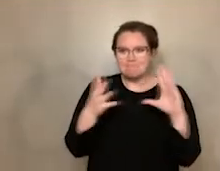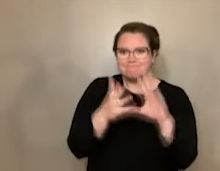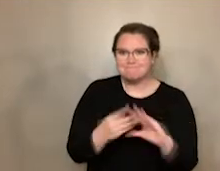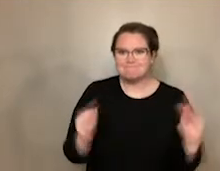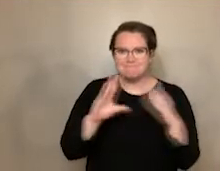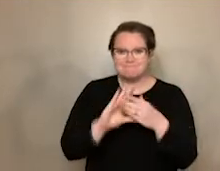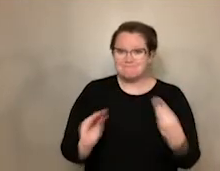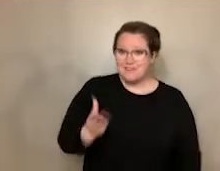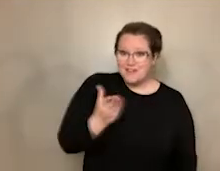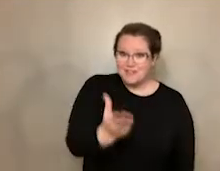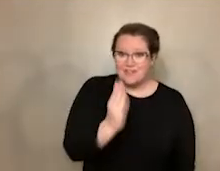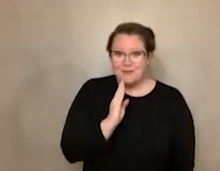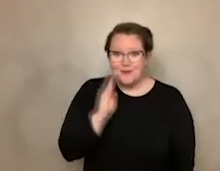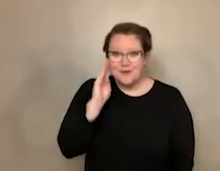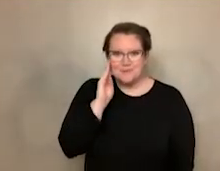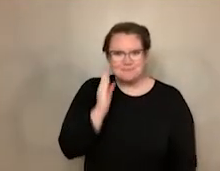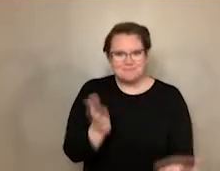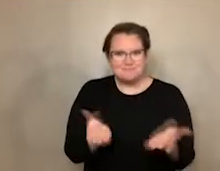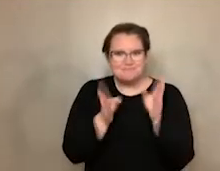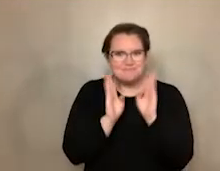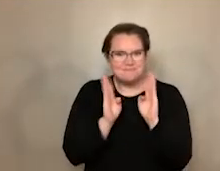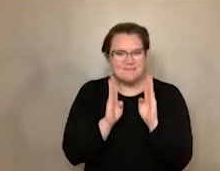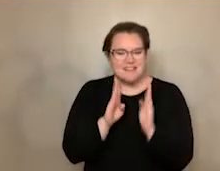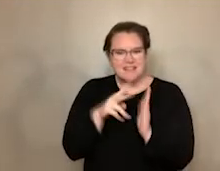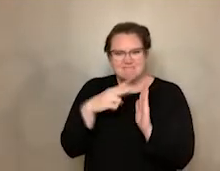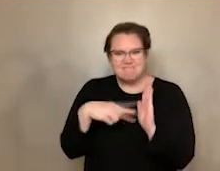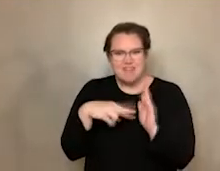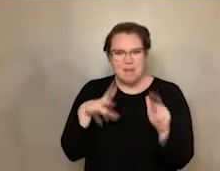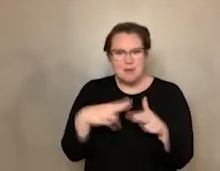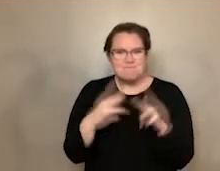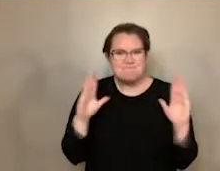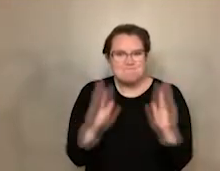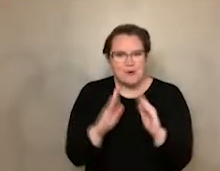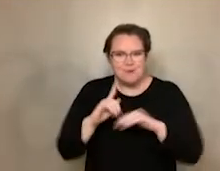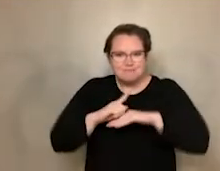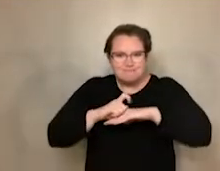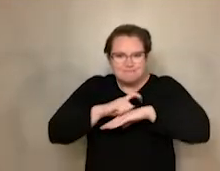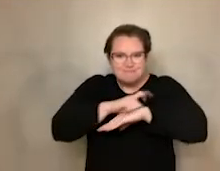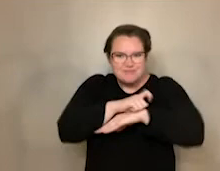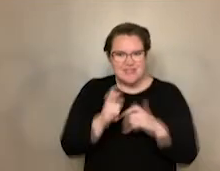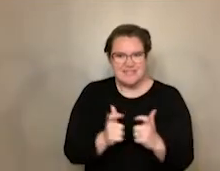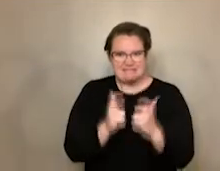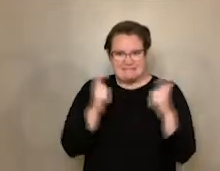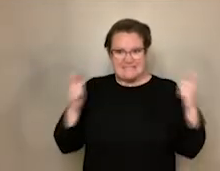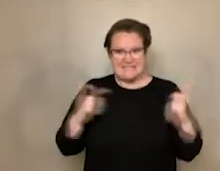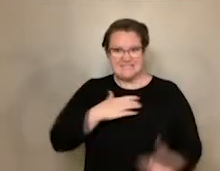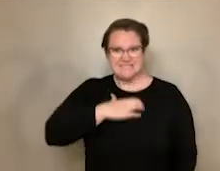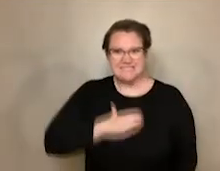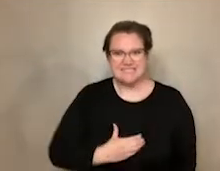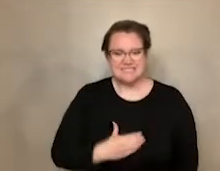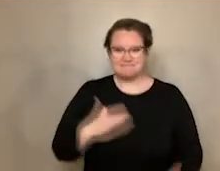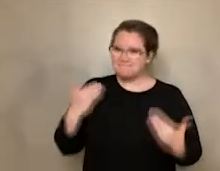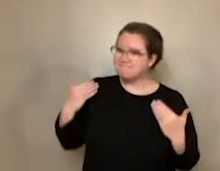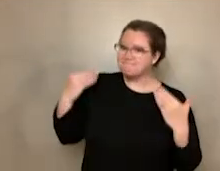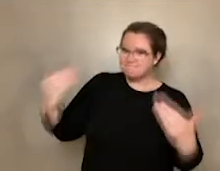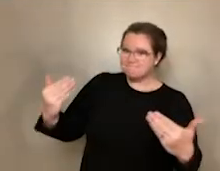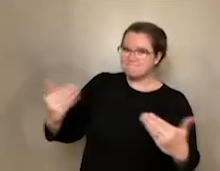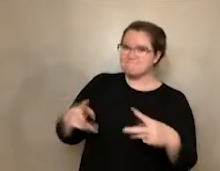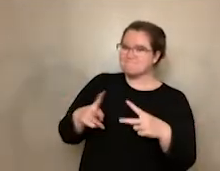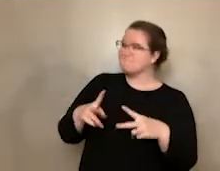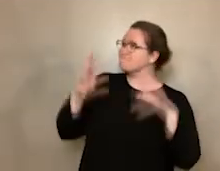are. So let's listen as they read about a tiny little caterpillar with a great big appetite. Take it away, Miss Leggett